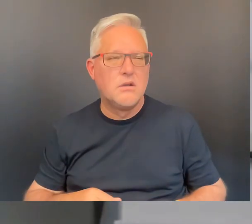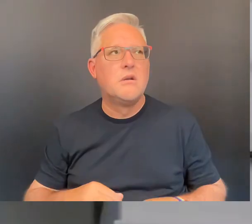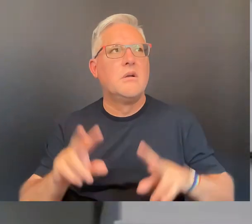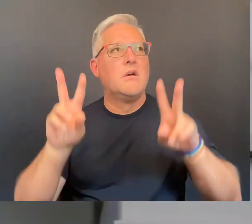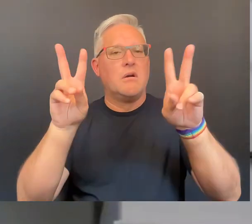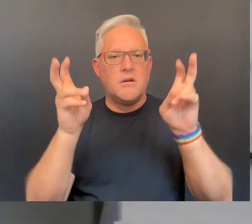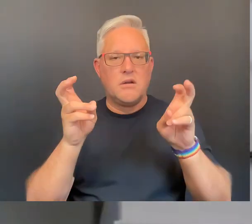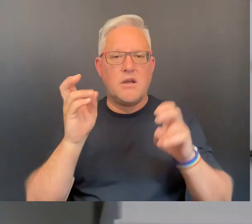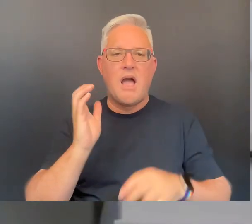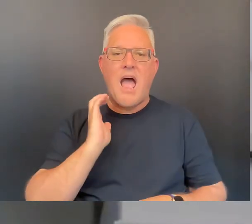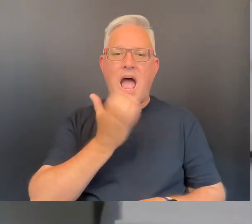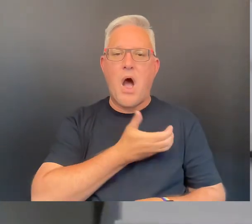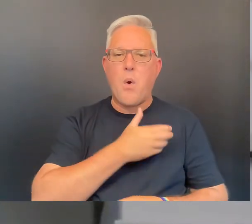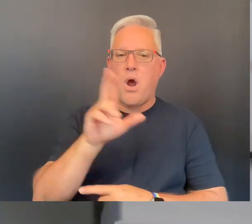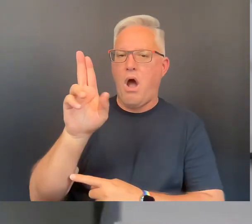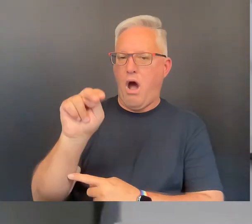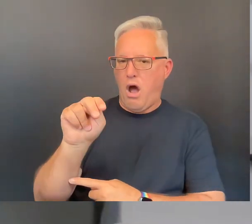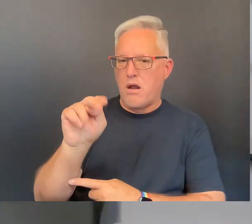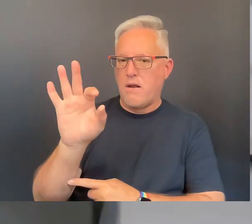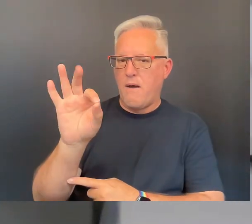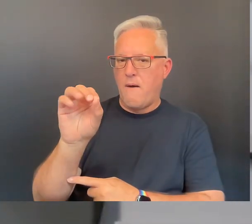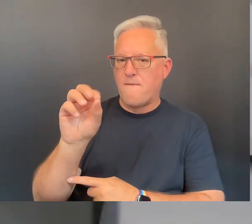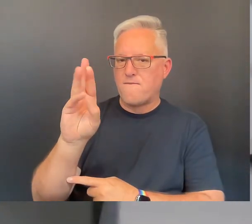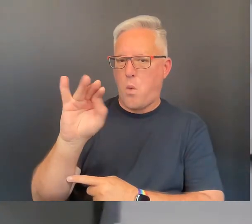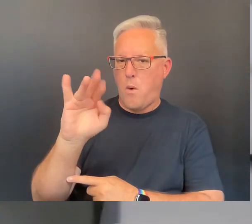it's called Our Unforming,